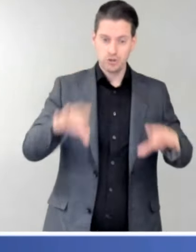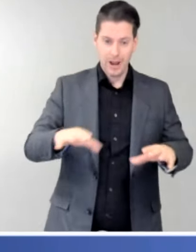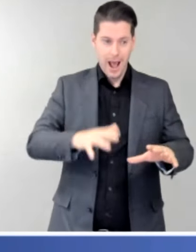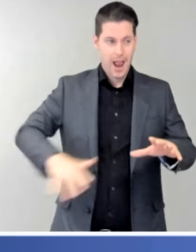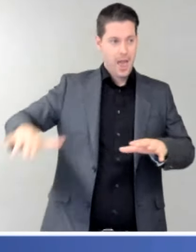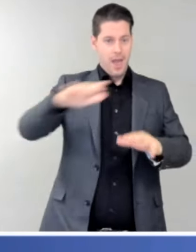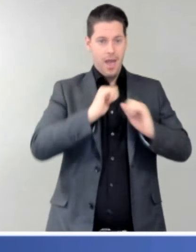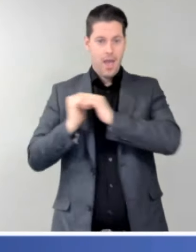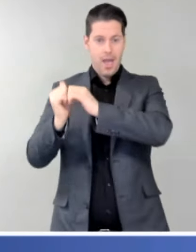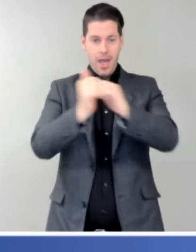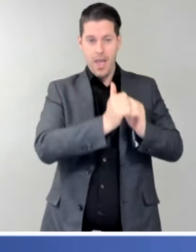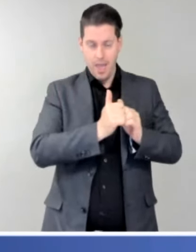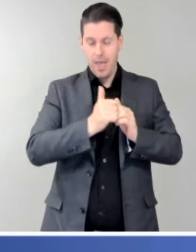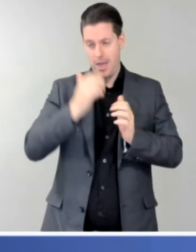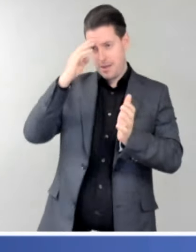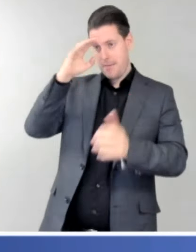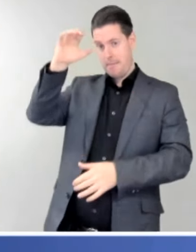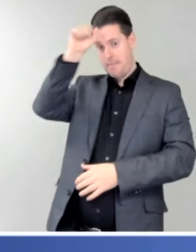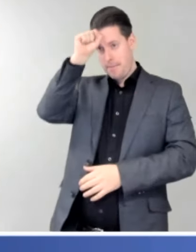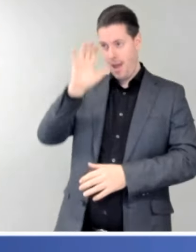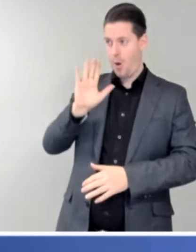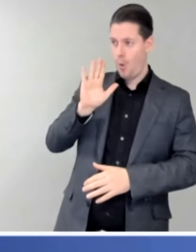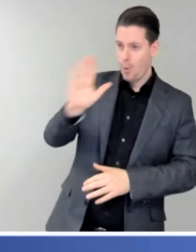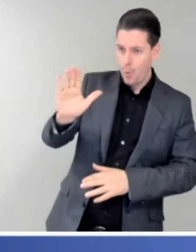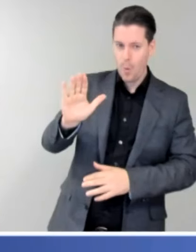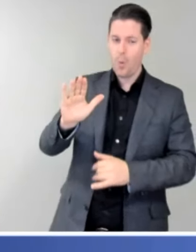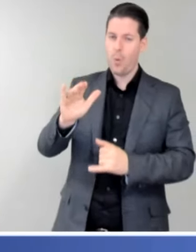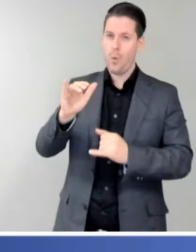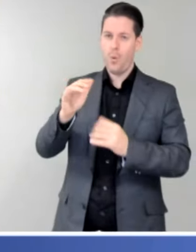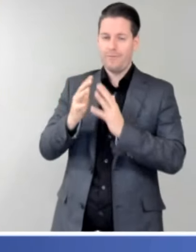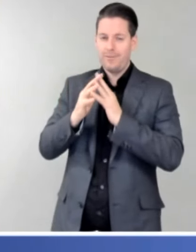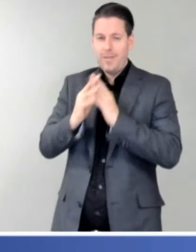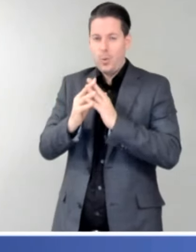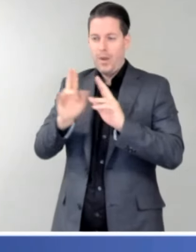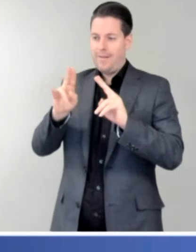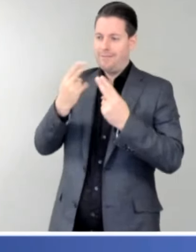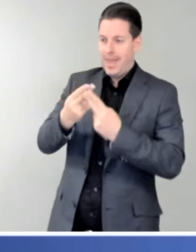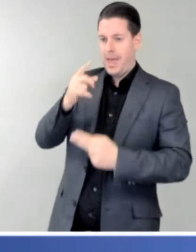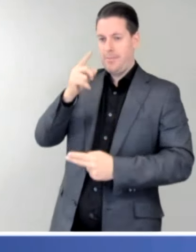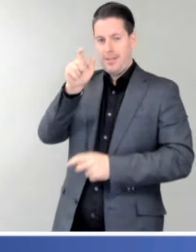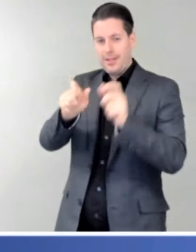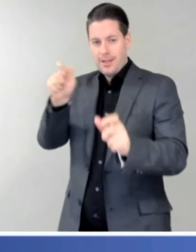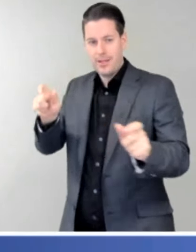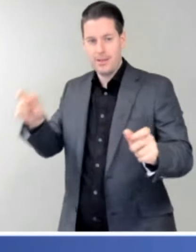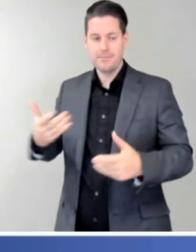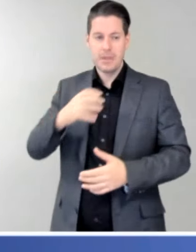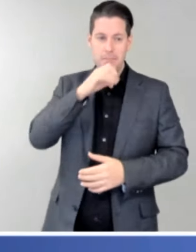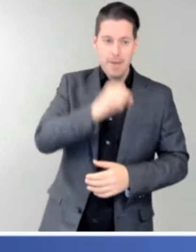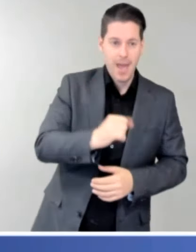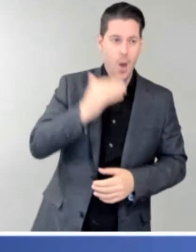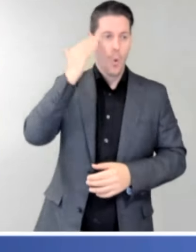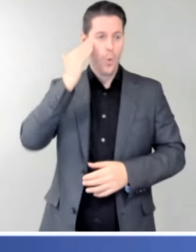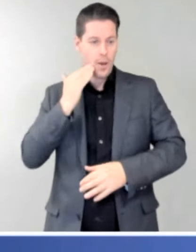the precious ones lost to you now 10 years ago. Those men, women, and children are part of